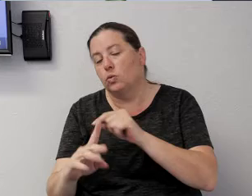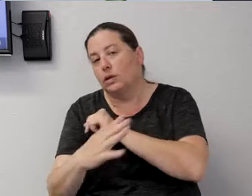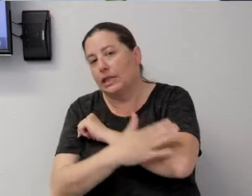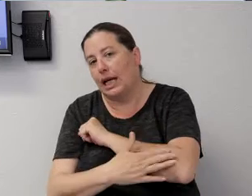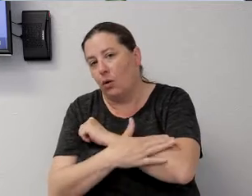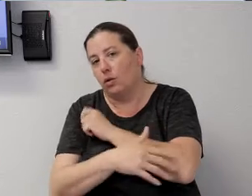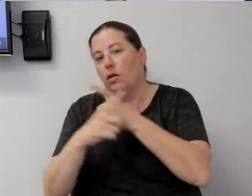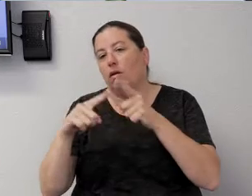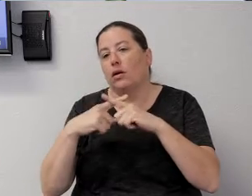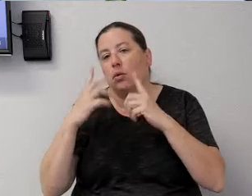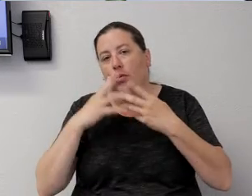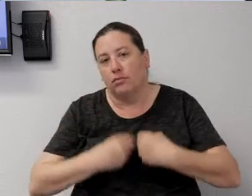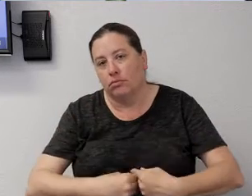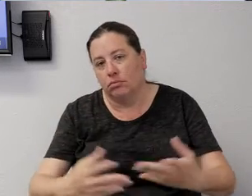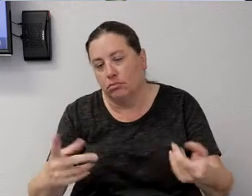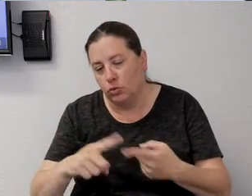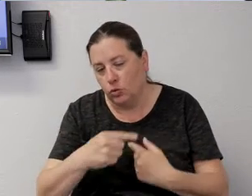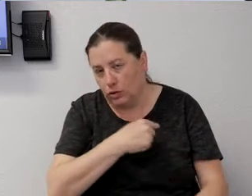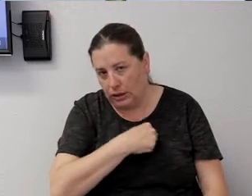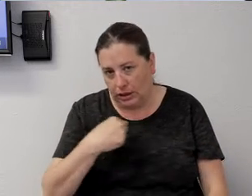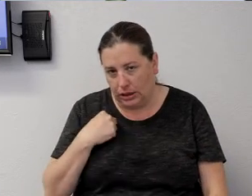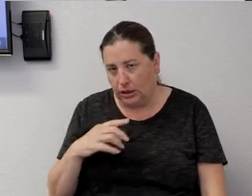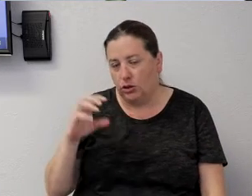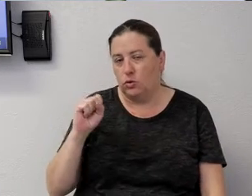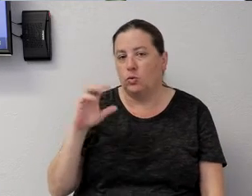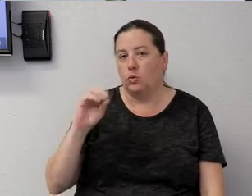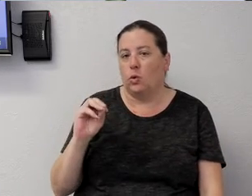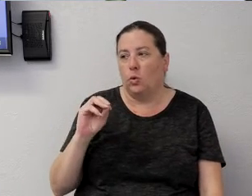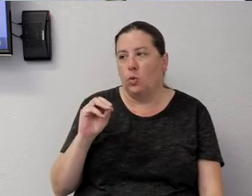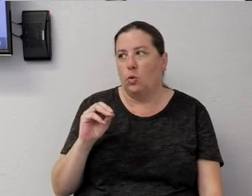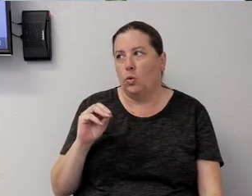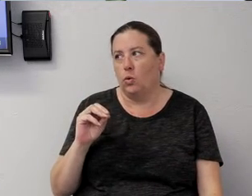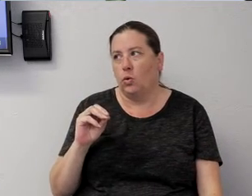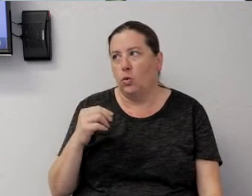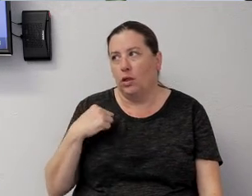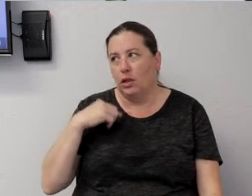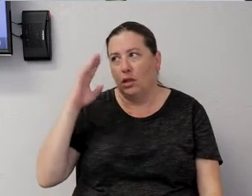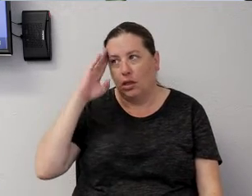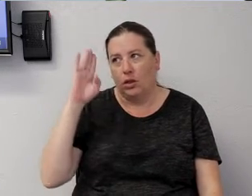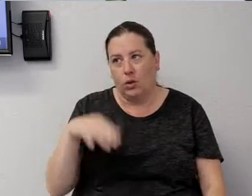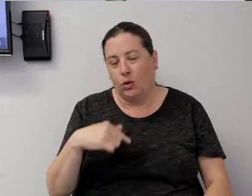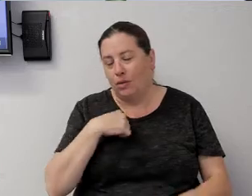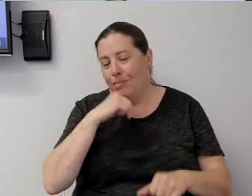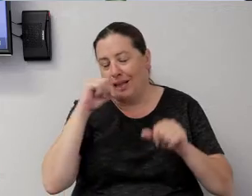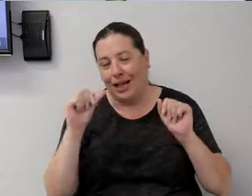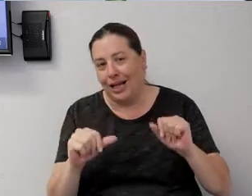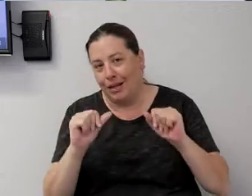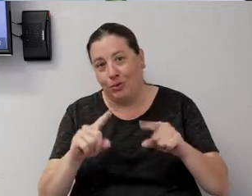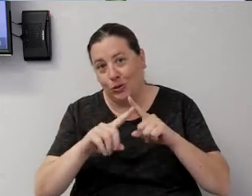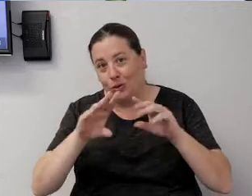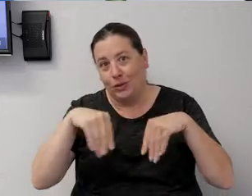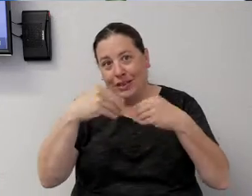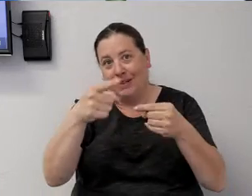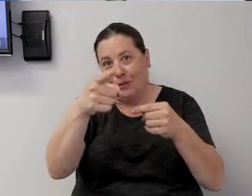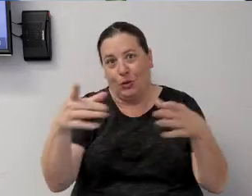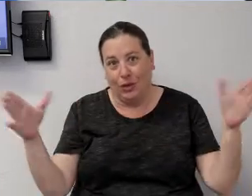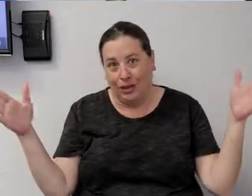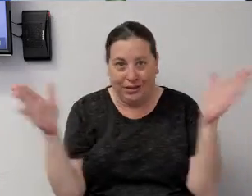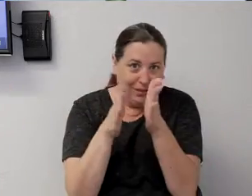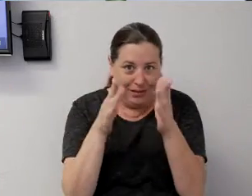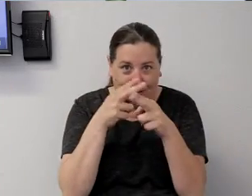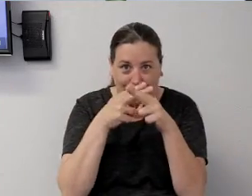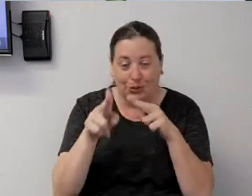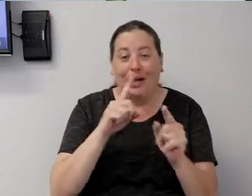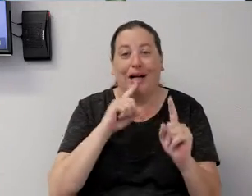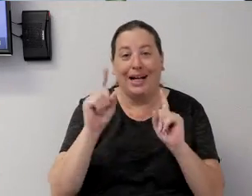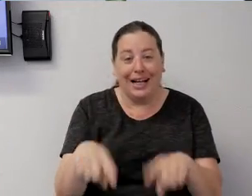which then will supply those masks to us. So I know I'm incapable of giving a short answer to any of your questions, but the short